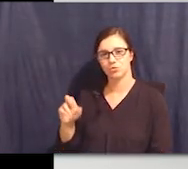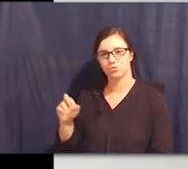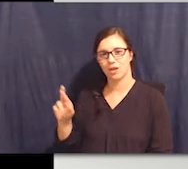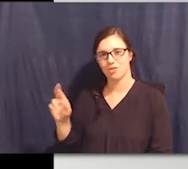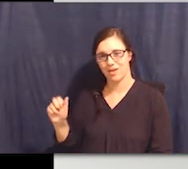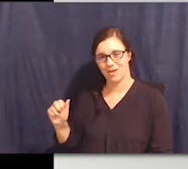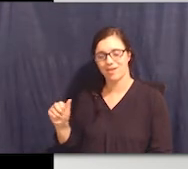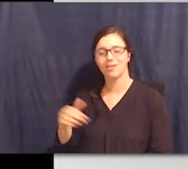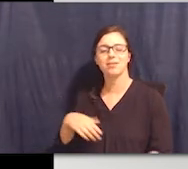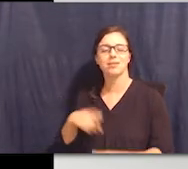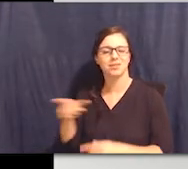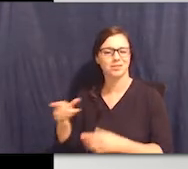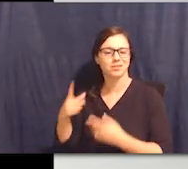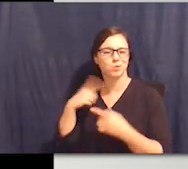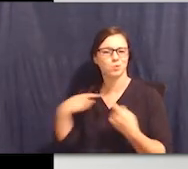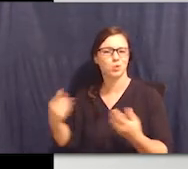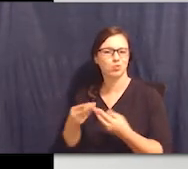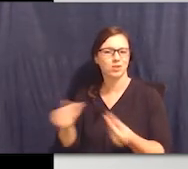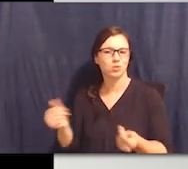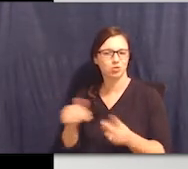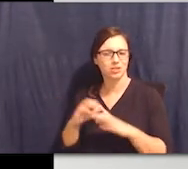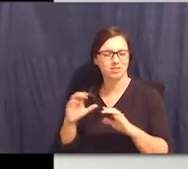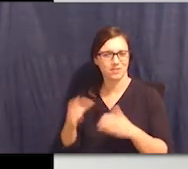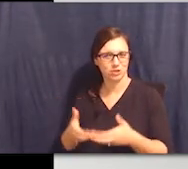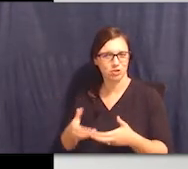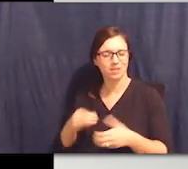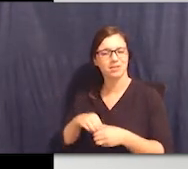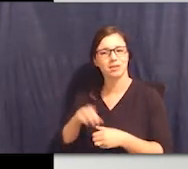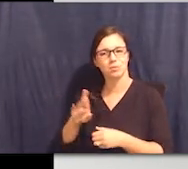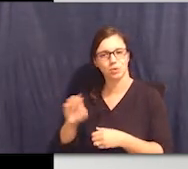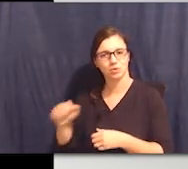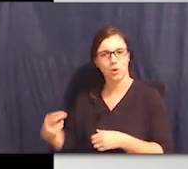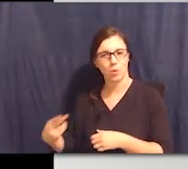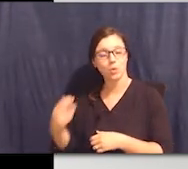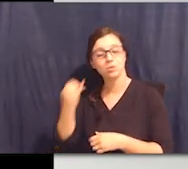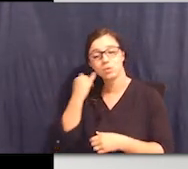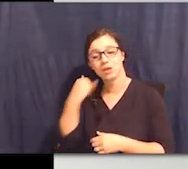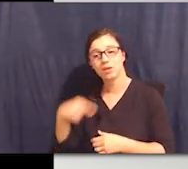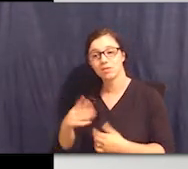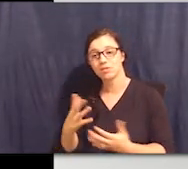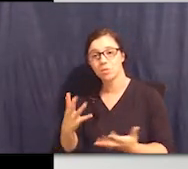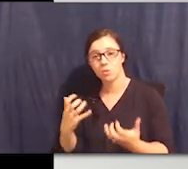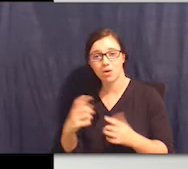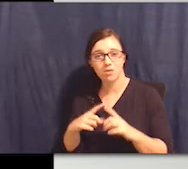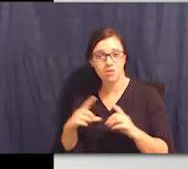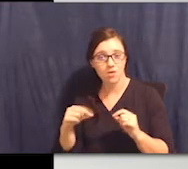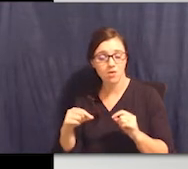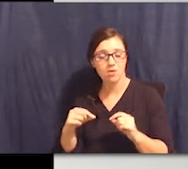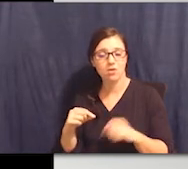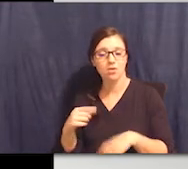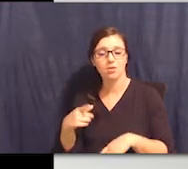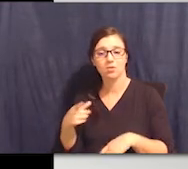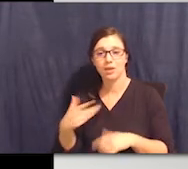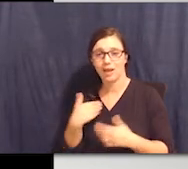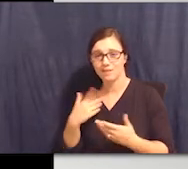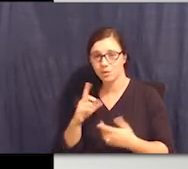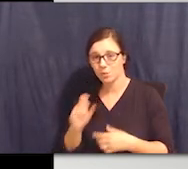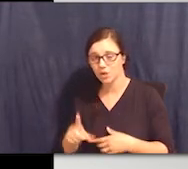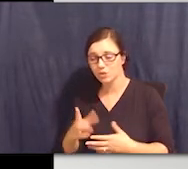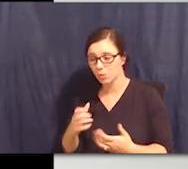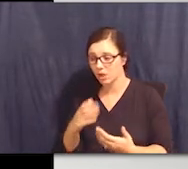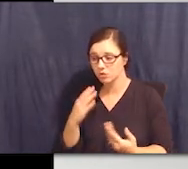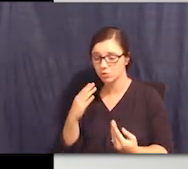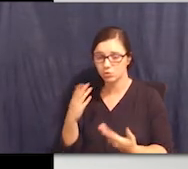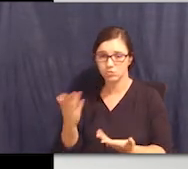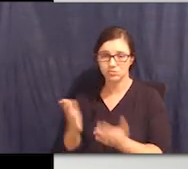dispute resolution division within the Bureau. And so if you want a card, you have a question, you want to